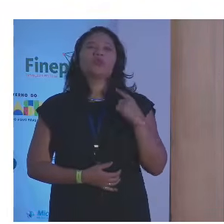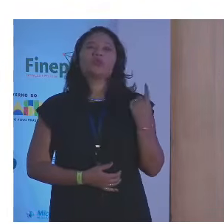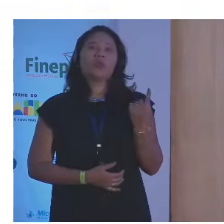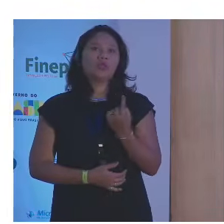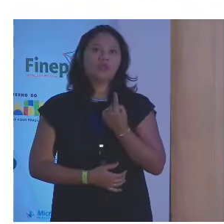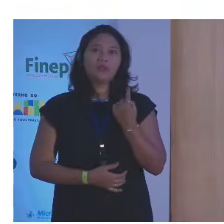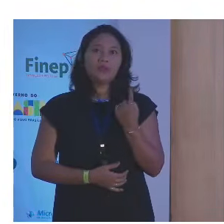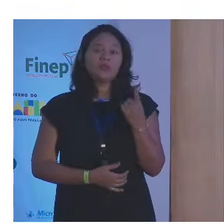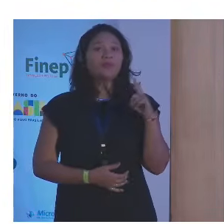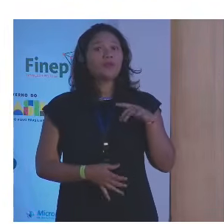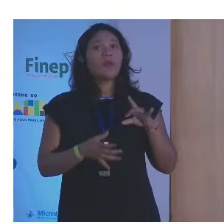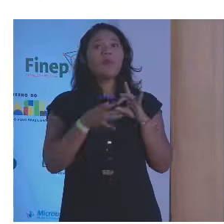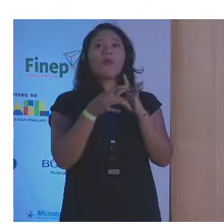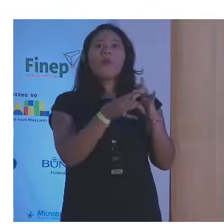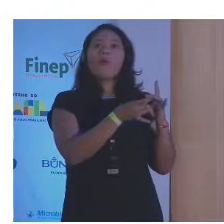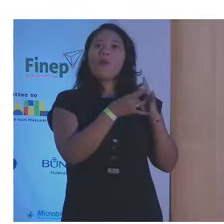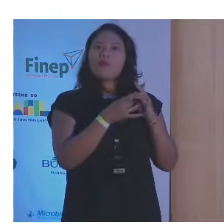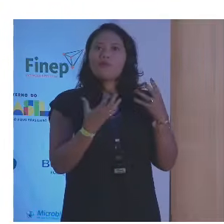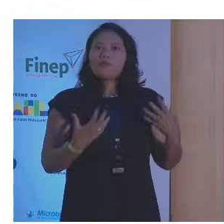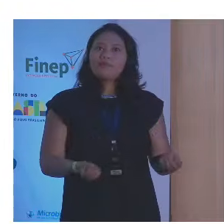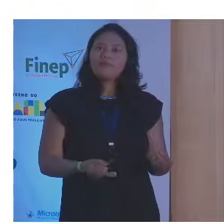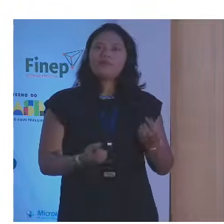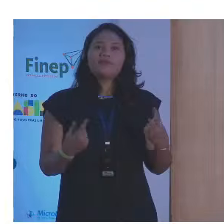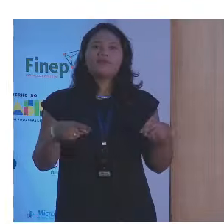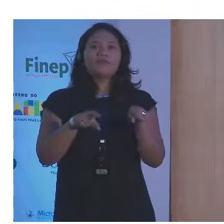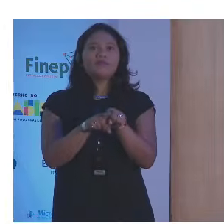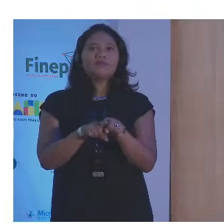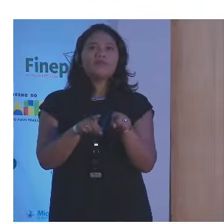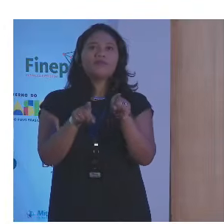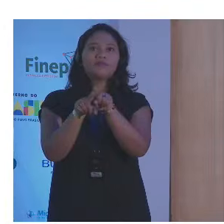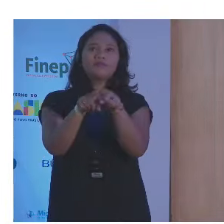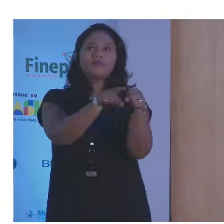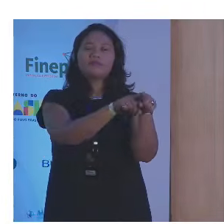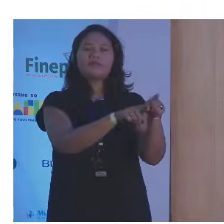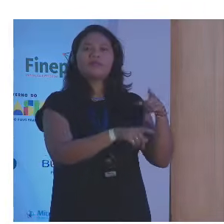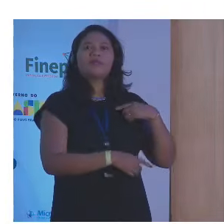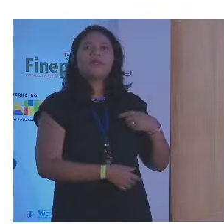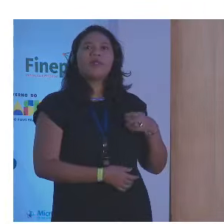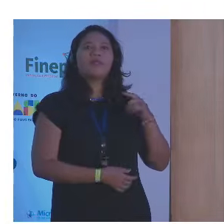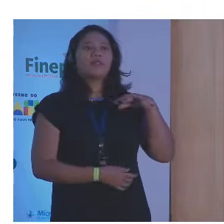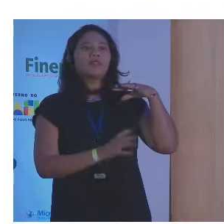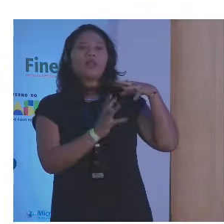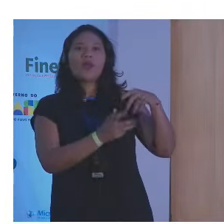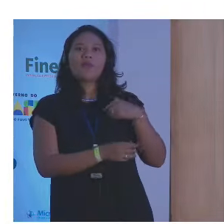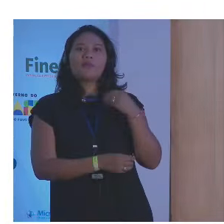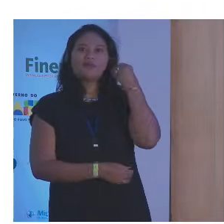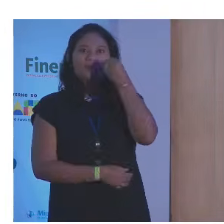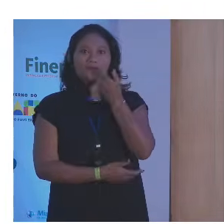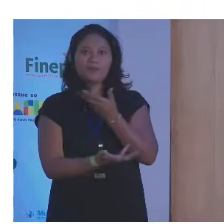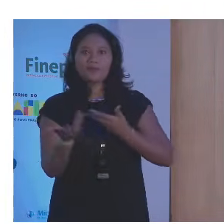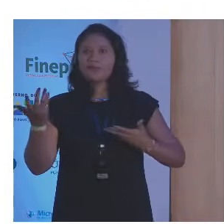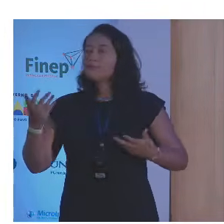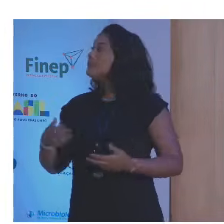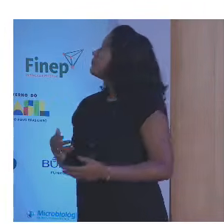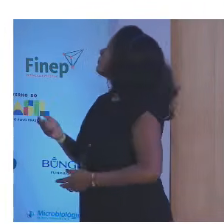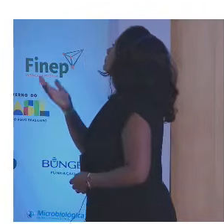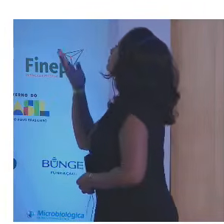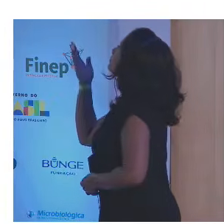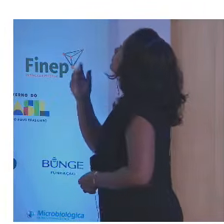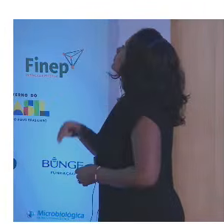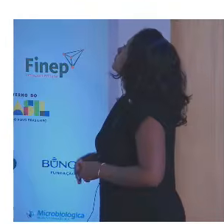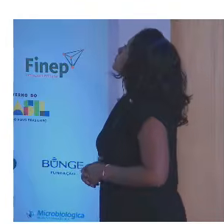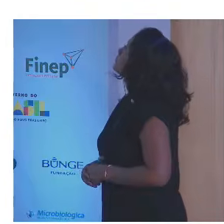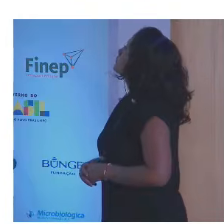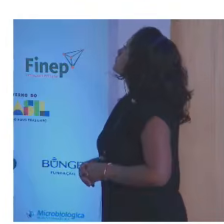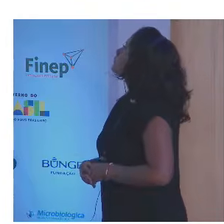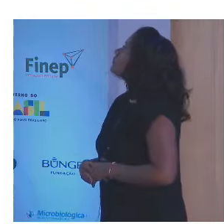at the international level to share ideas. And it has been done. We have done this list of operational centers with teams